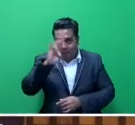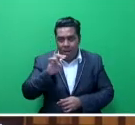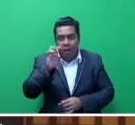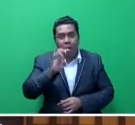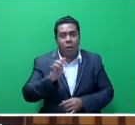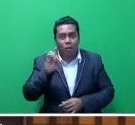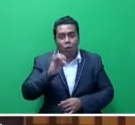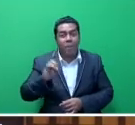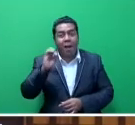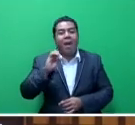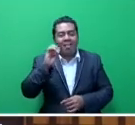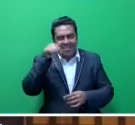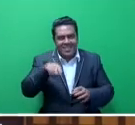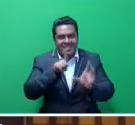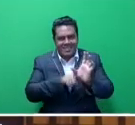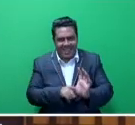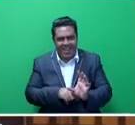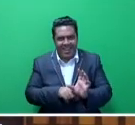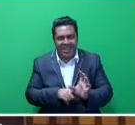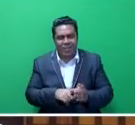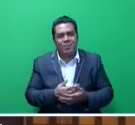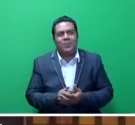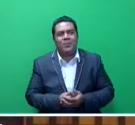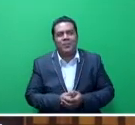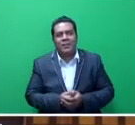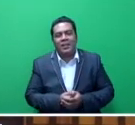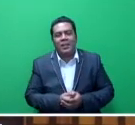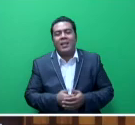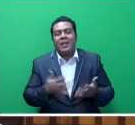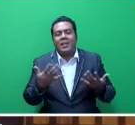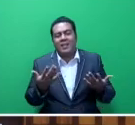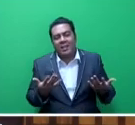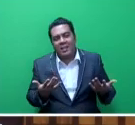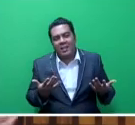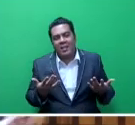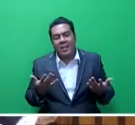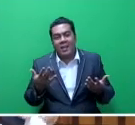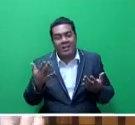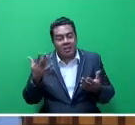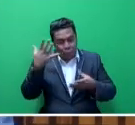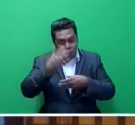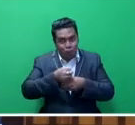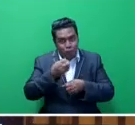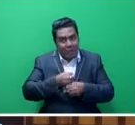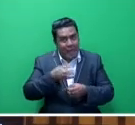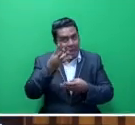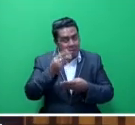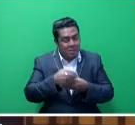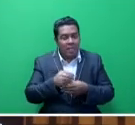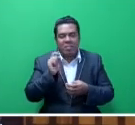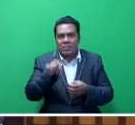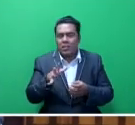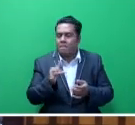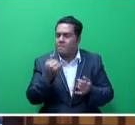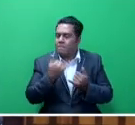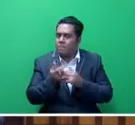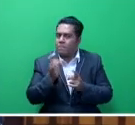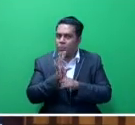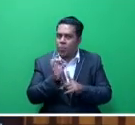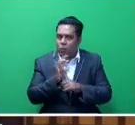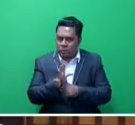470,121 adults. In a night full of numbers, Mr. Speaker, sir, this is the most important metric I will